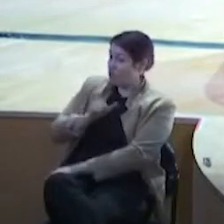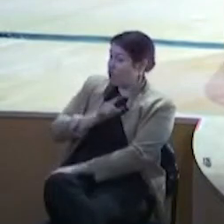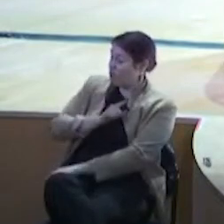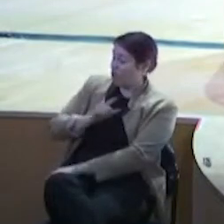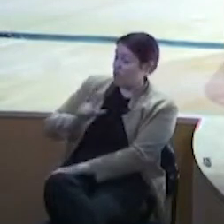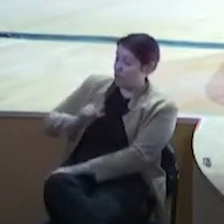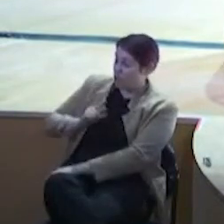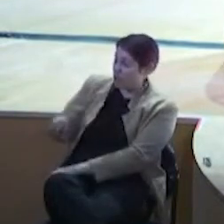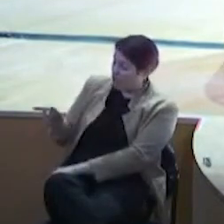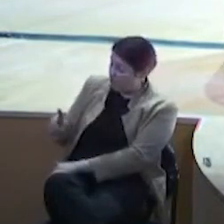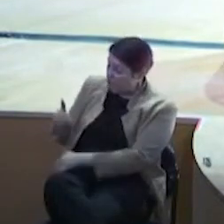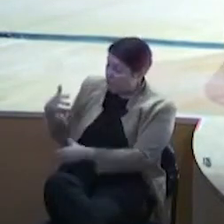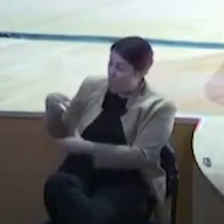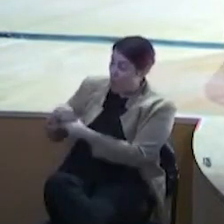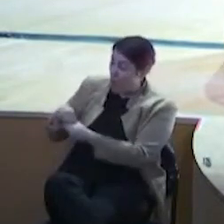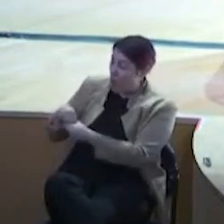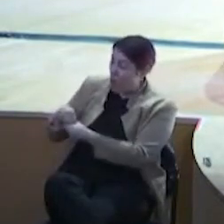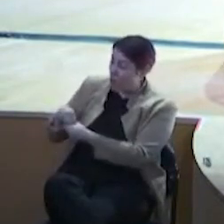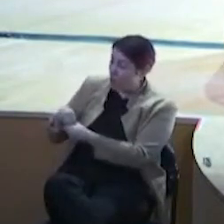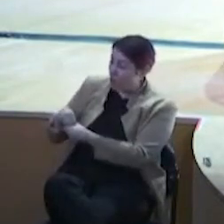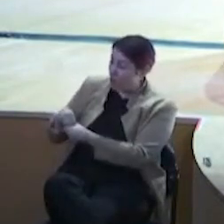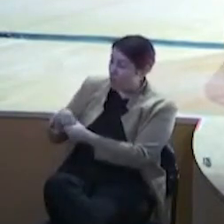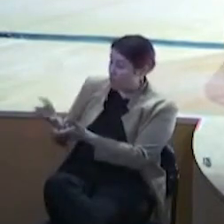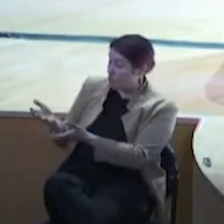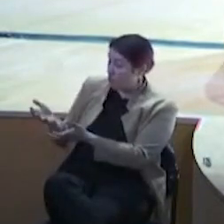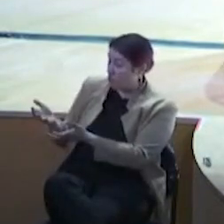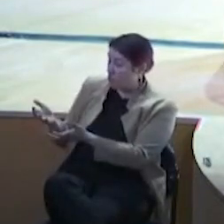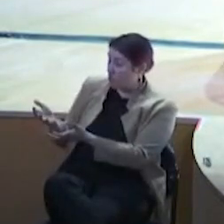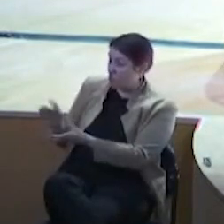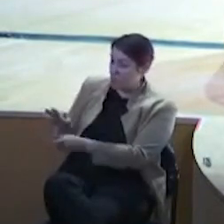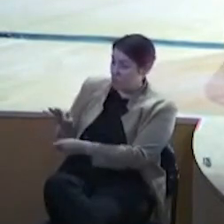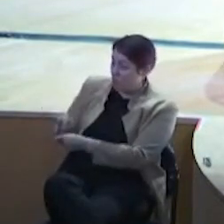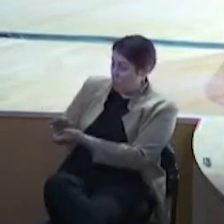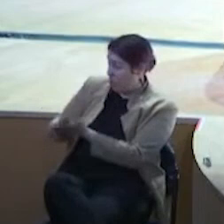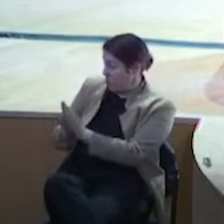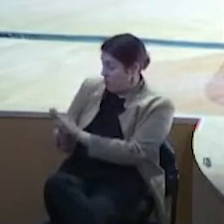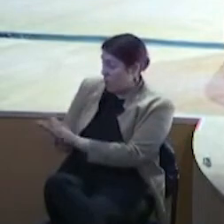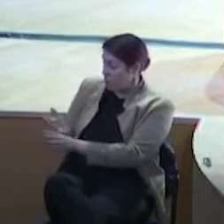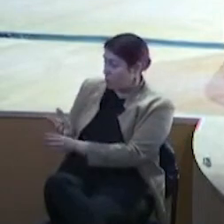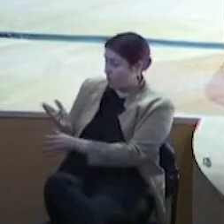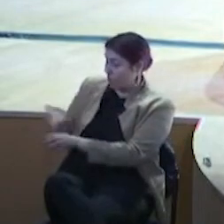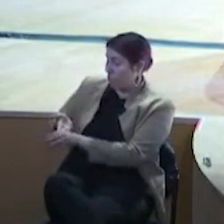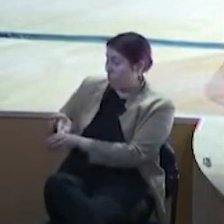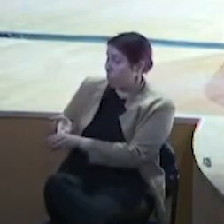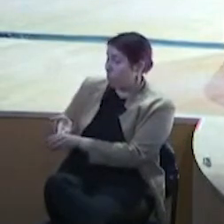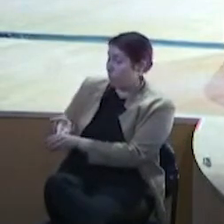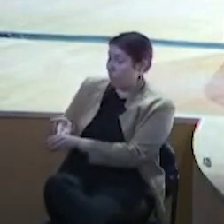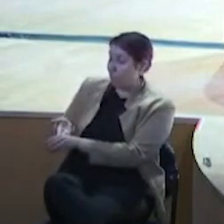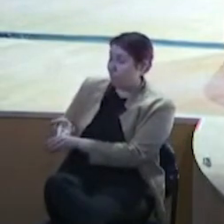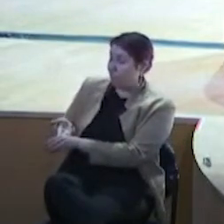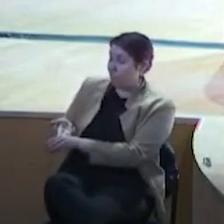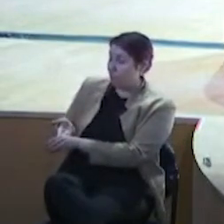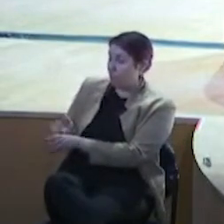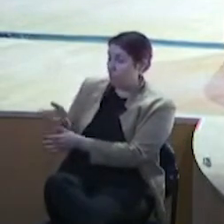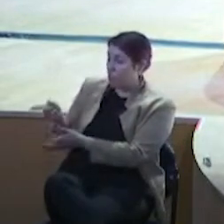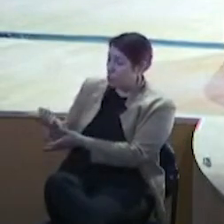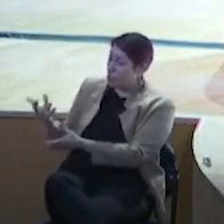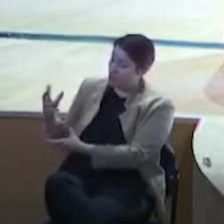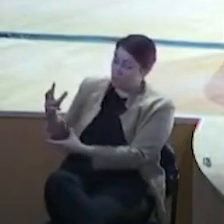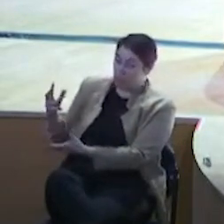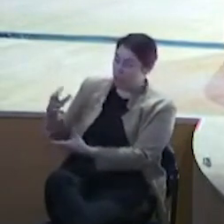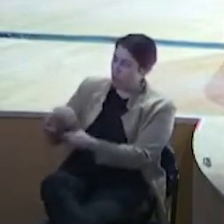legislator. You run for a seat on our for our law, with along with